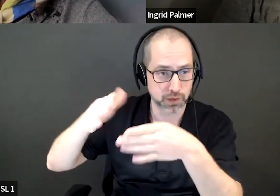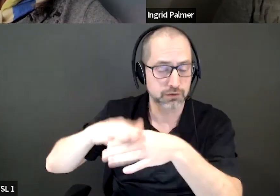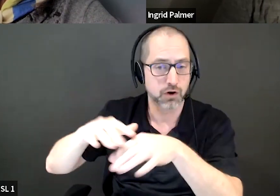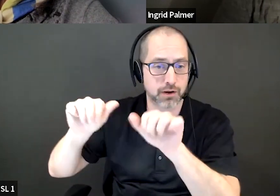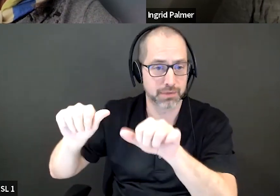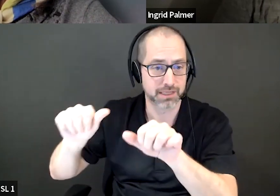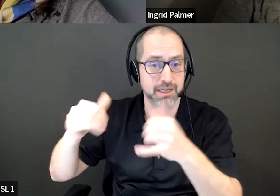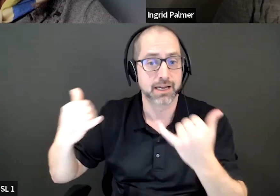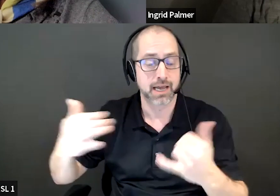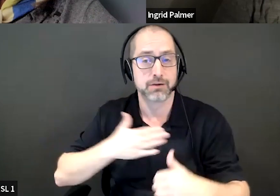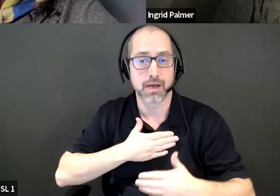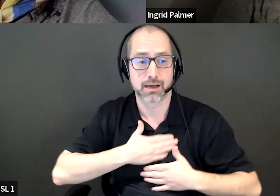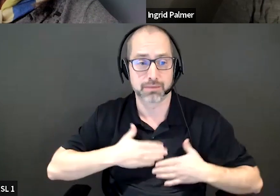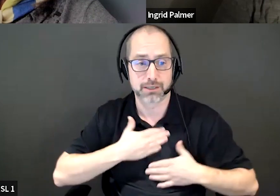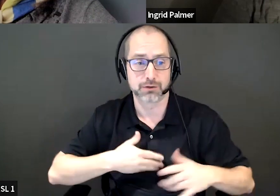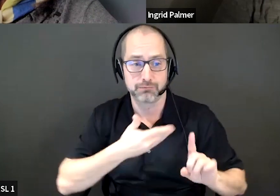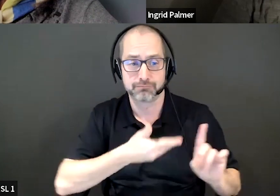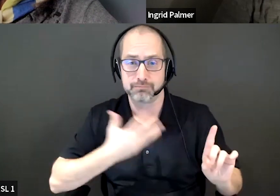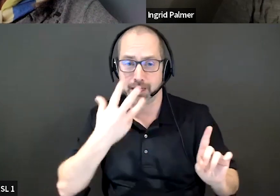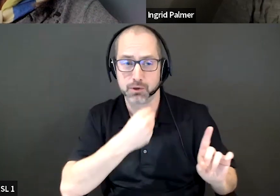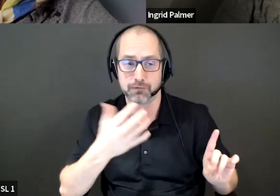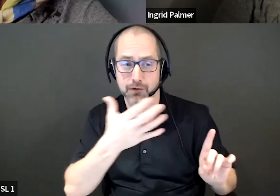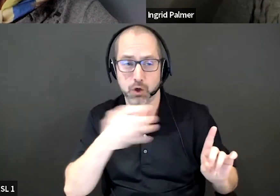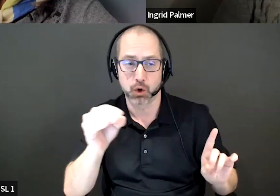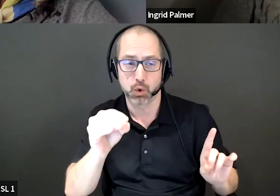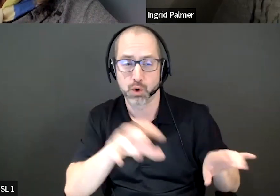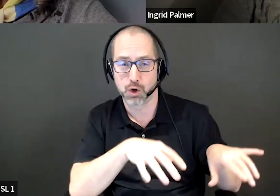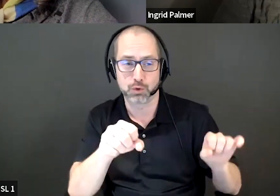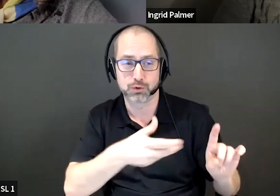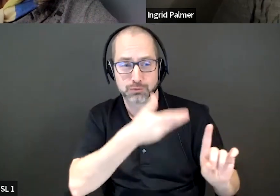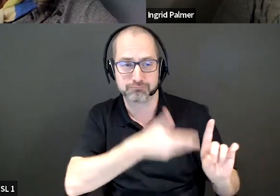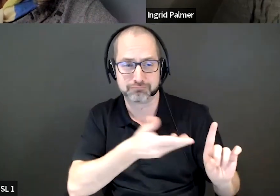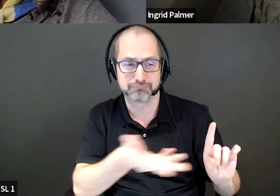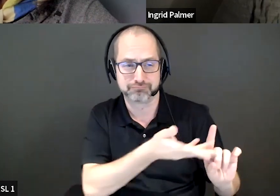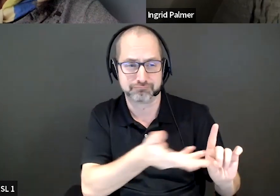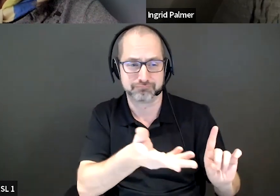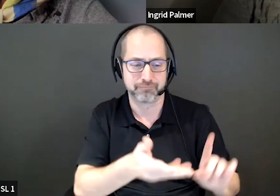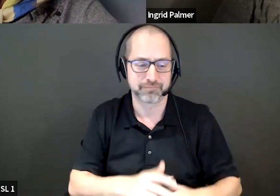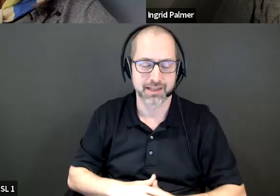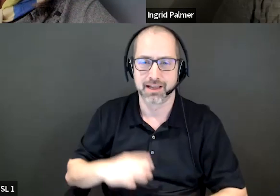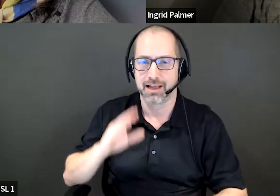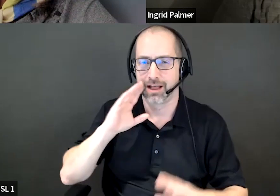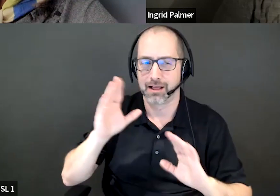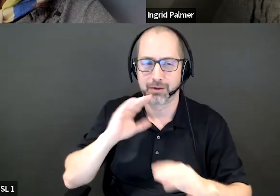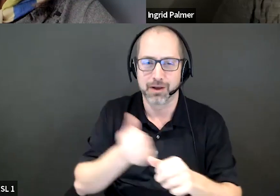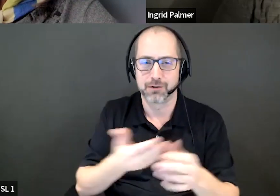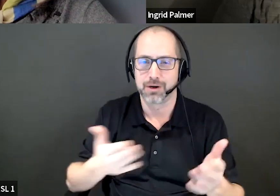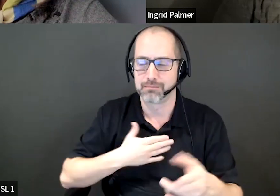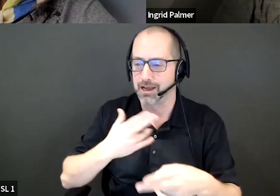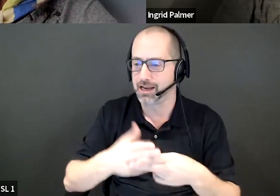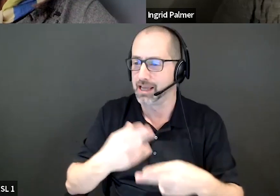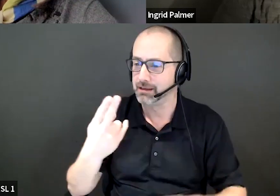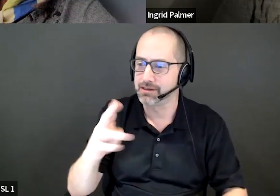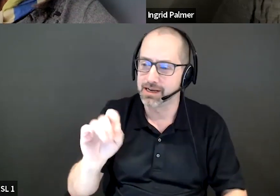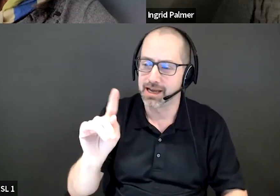this time to allow my beautiful co-host to introduce herself. Hi, everyone. My name's Heather Walkus, and I'm honored to